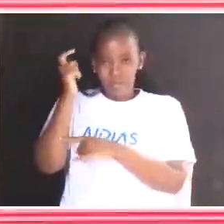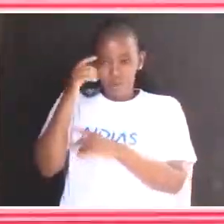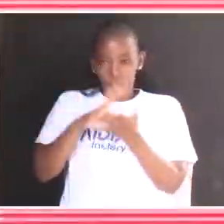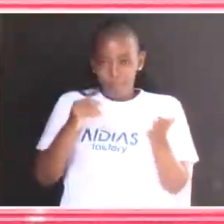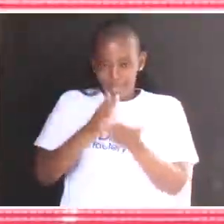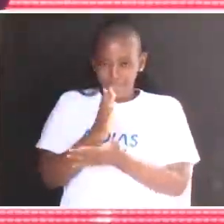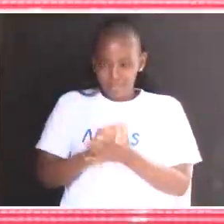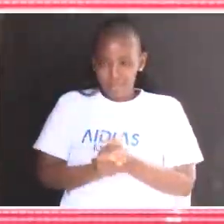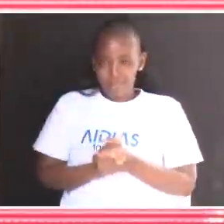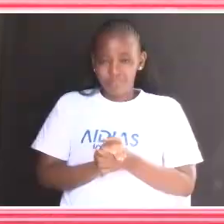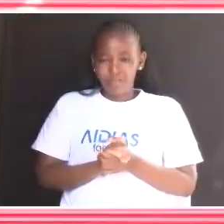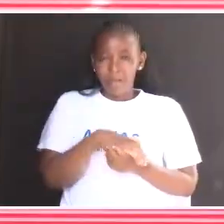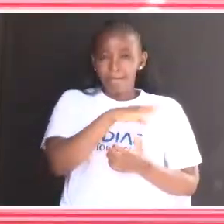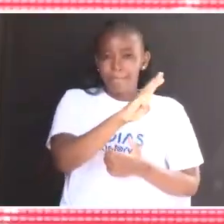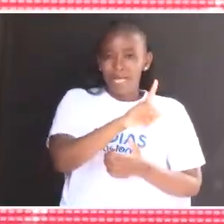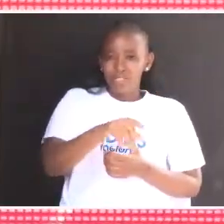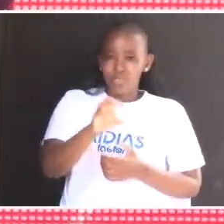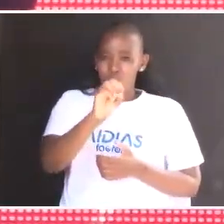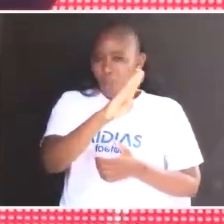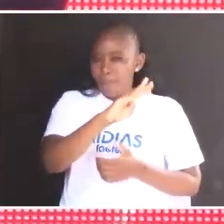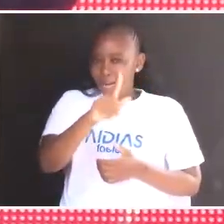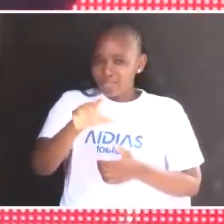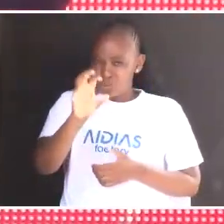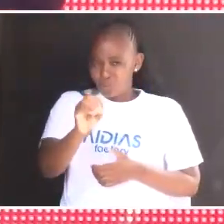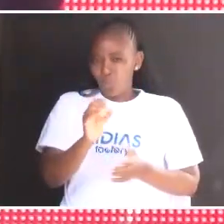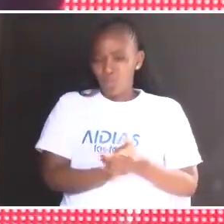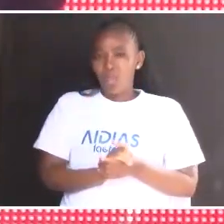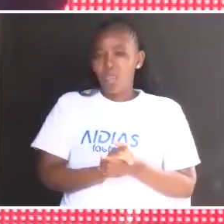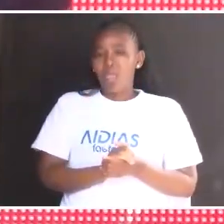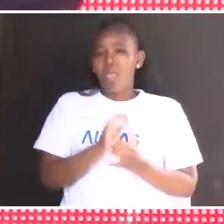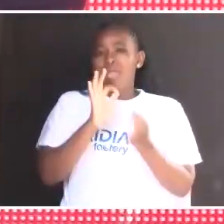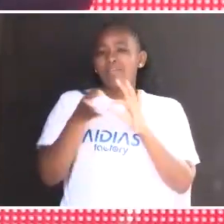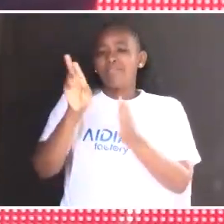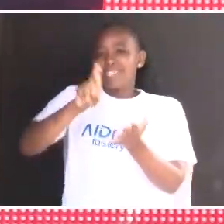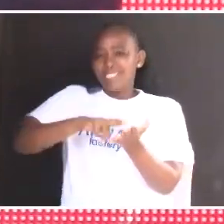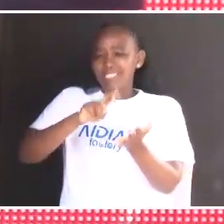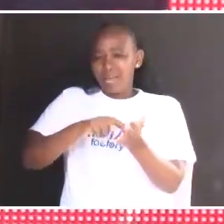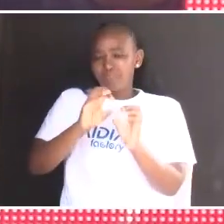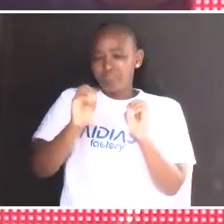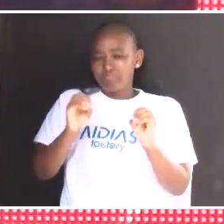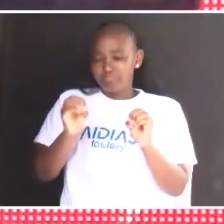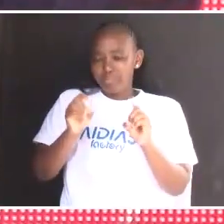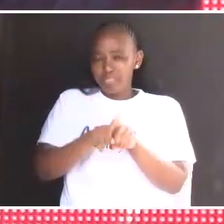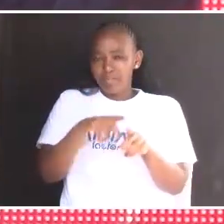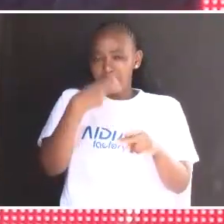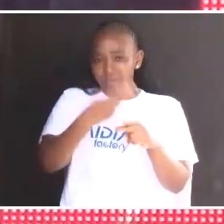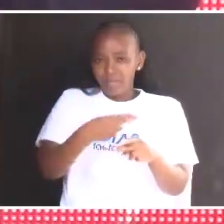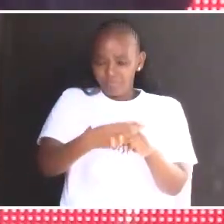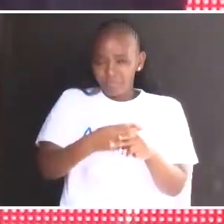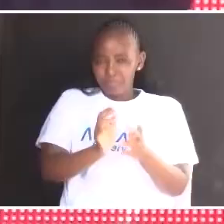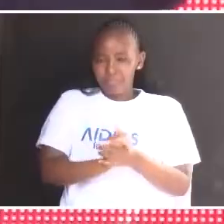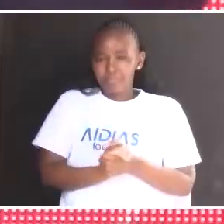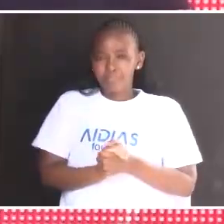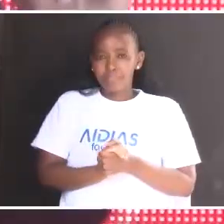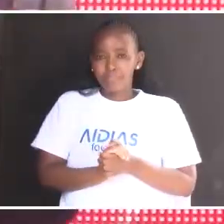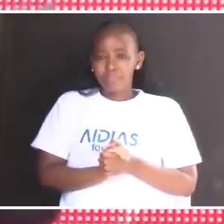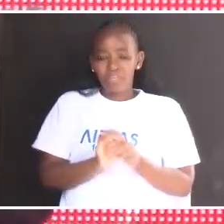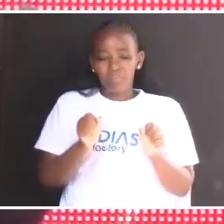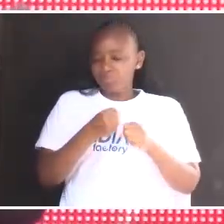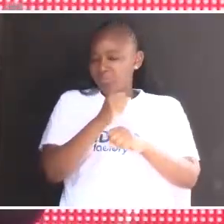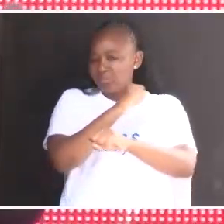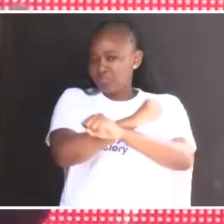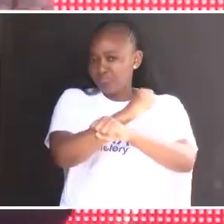copyright. Hiyo Bazo Bazo, kama huja register kama trademark, you are not